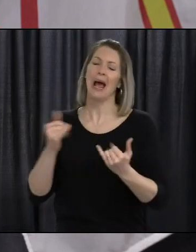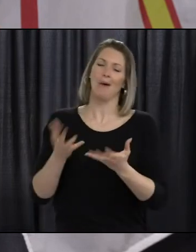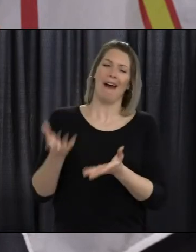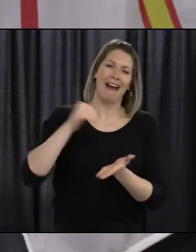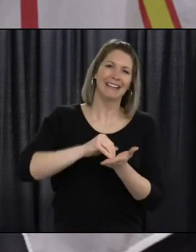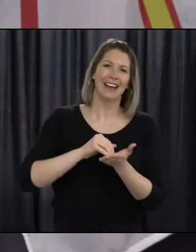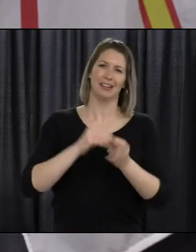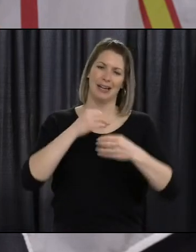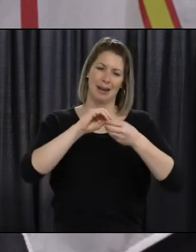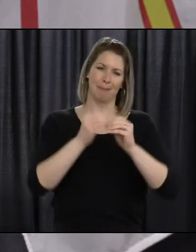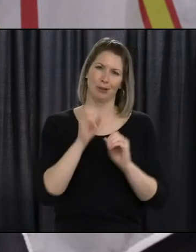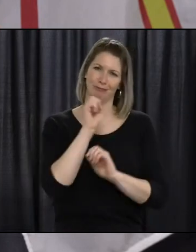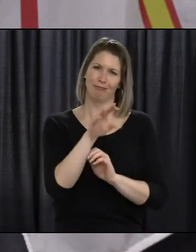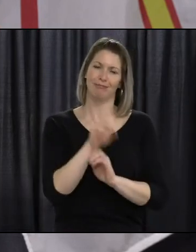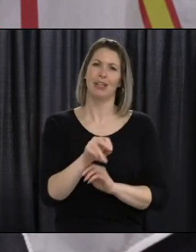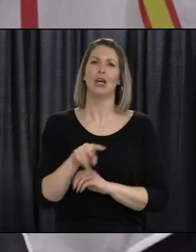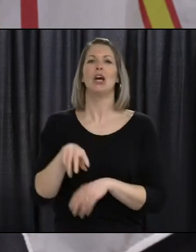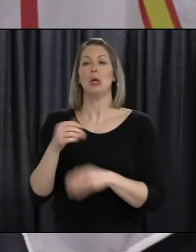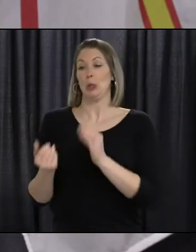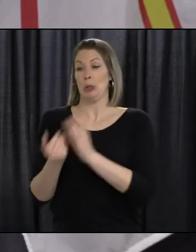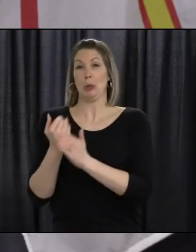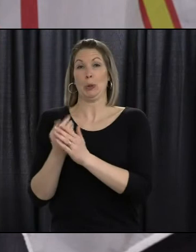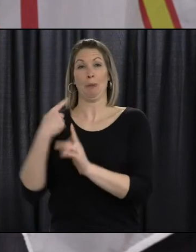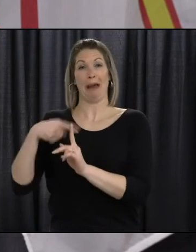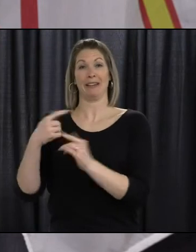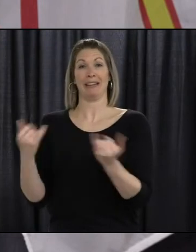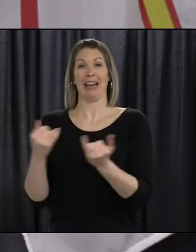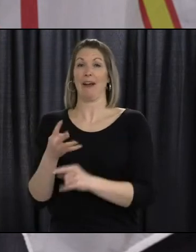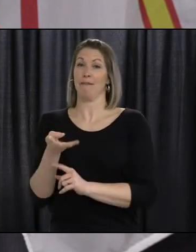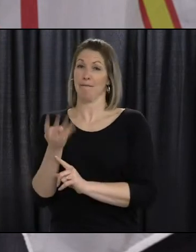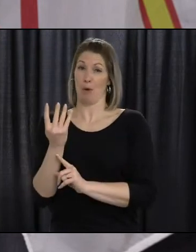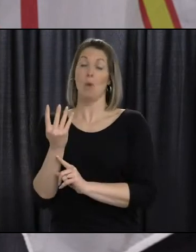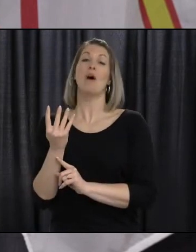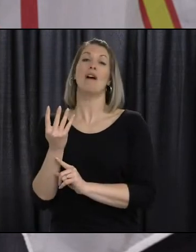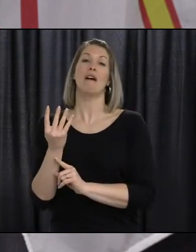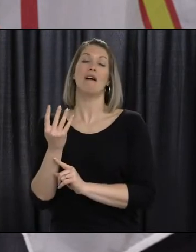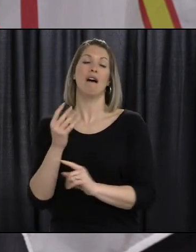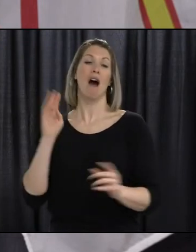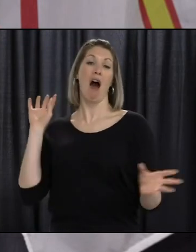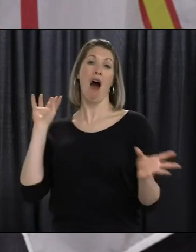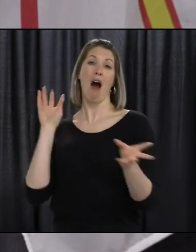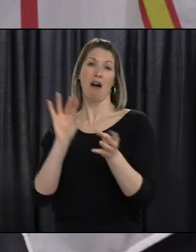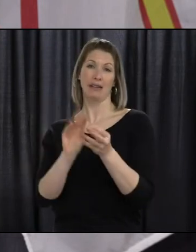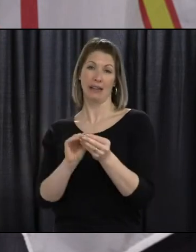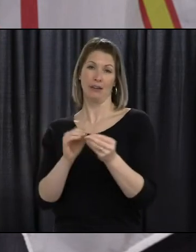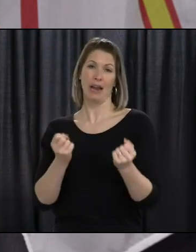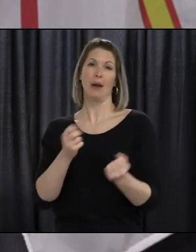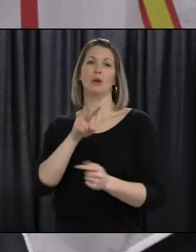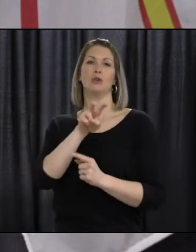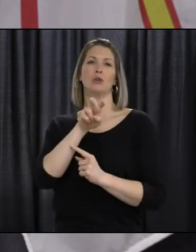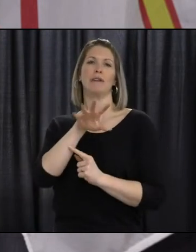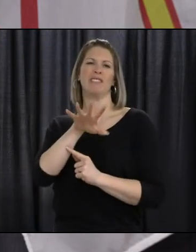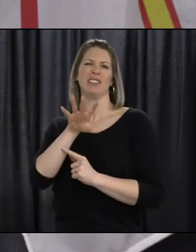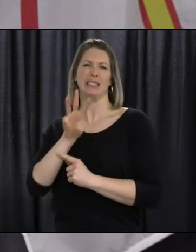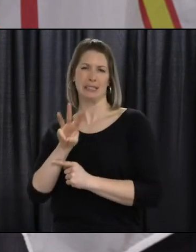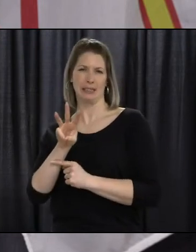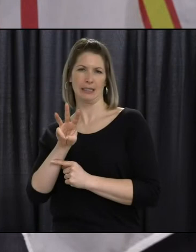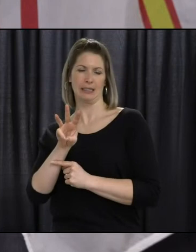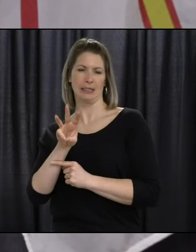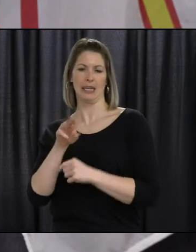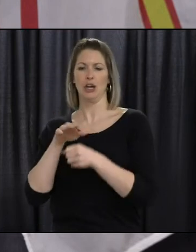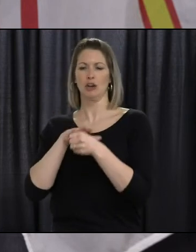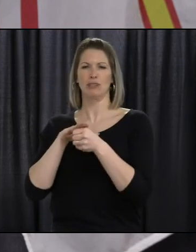since yesterday's media availability. The total number of cases in the province is 256. The breakdown by health region